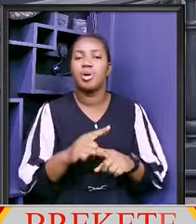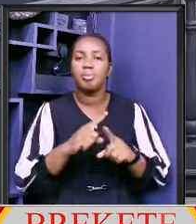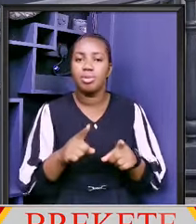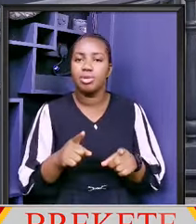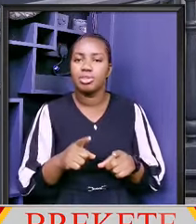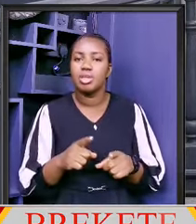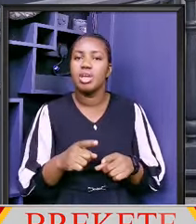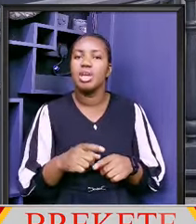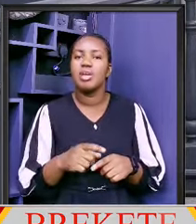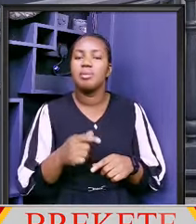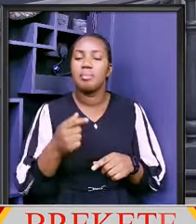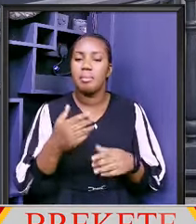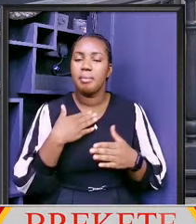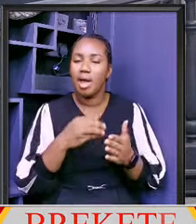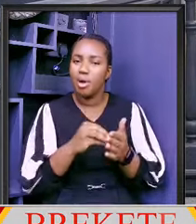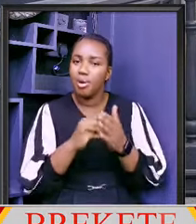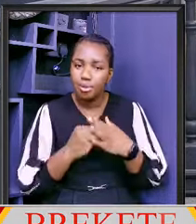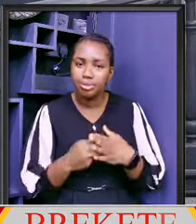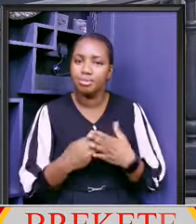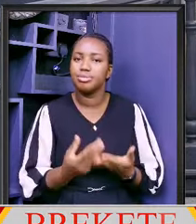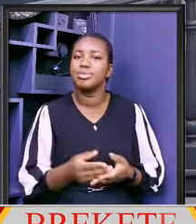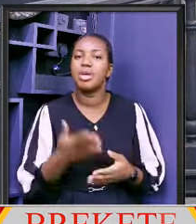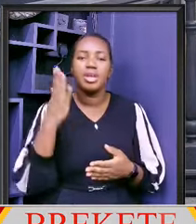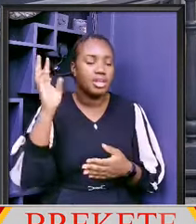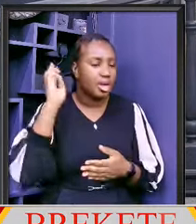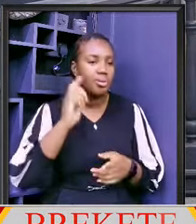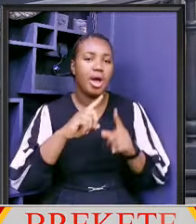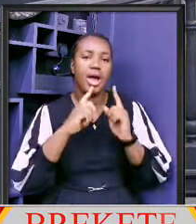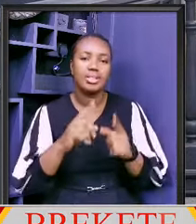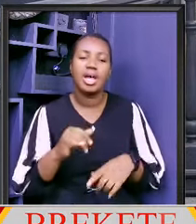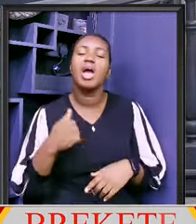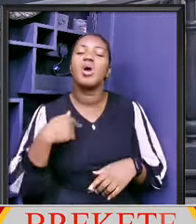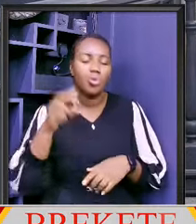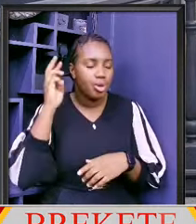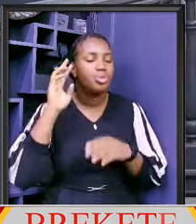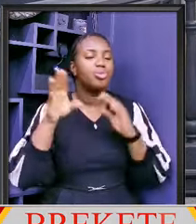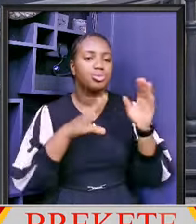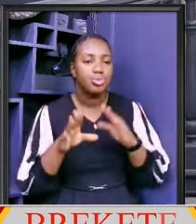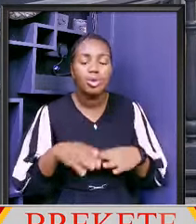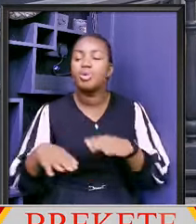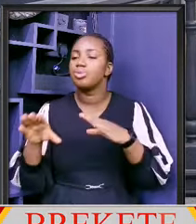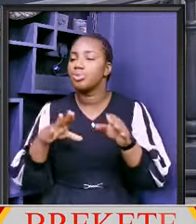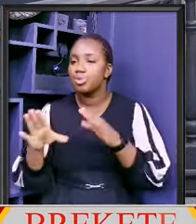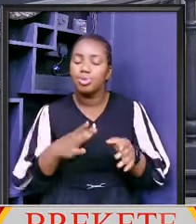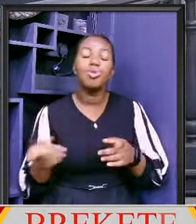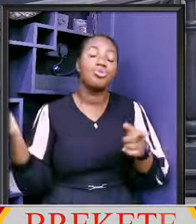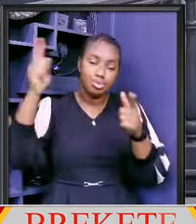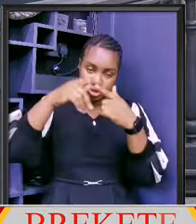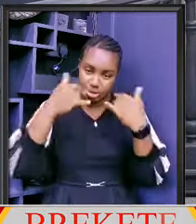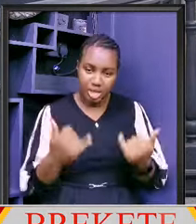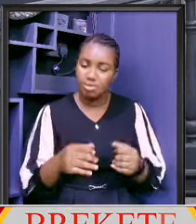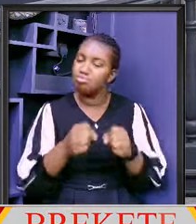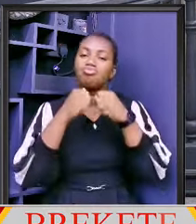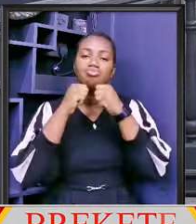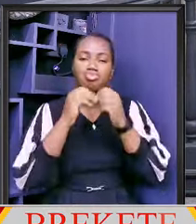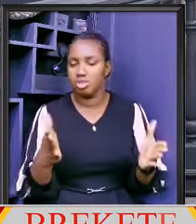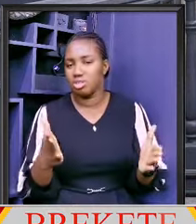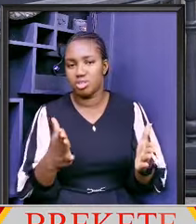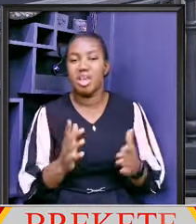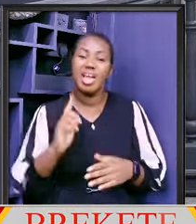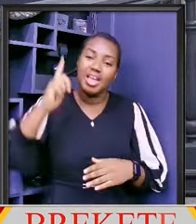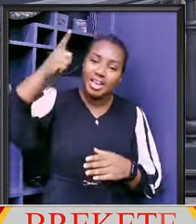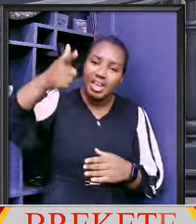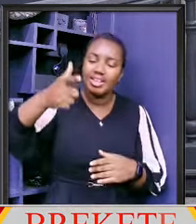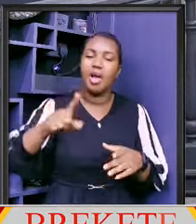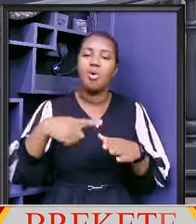They will do something. Till date, that okay. happened. Thank you. Okay, letter for his own administration